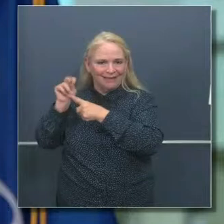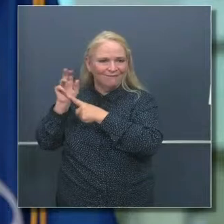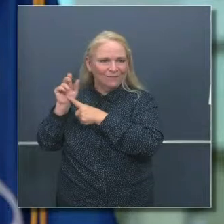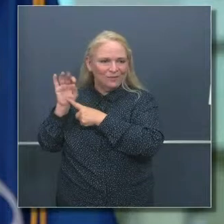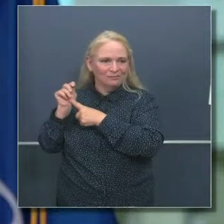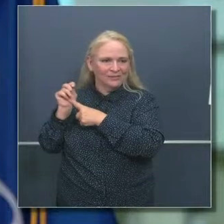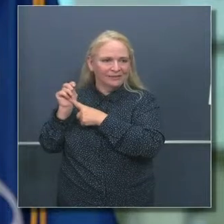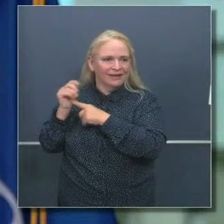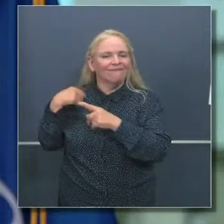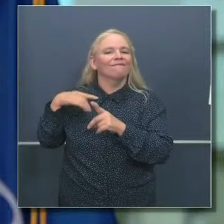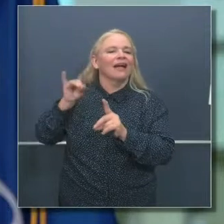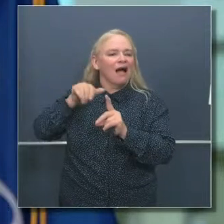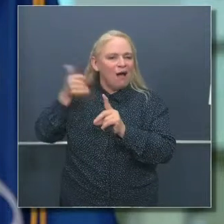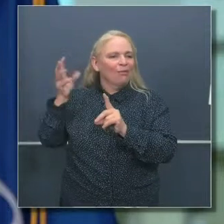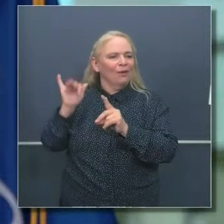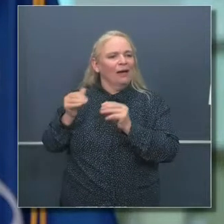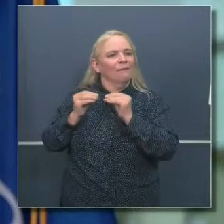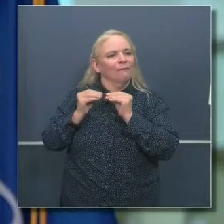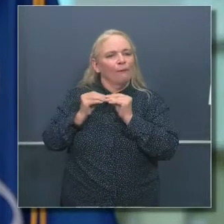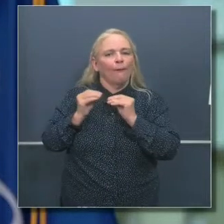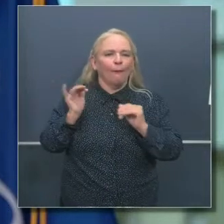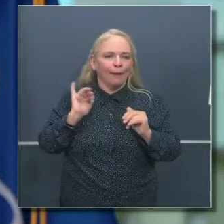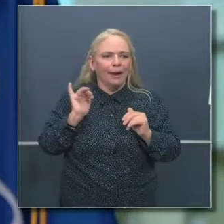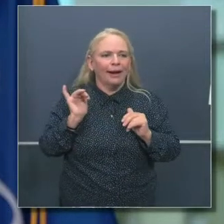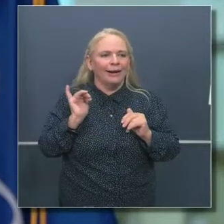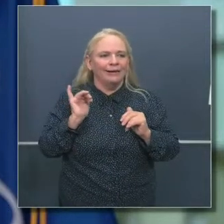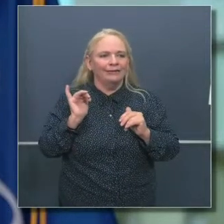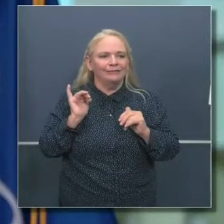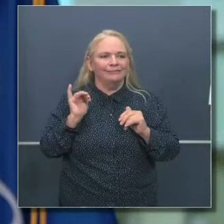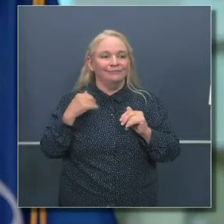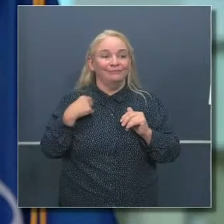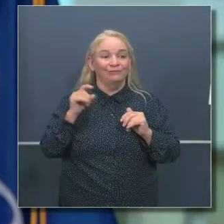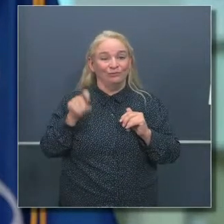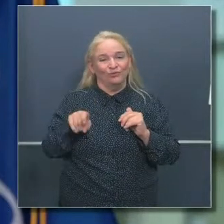of mitigating this spread. Carla Marinucci, Politico.